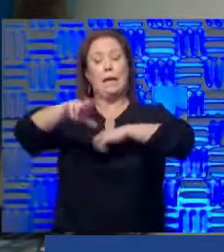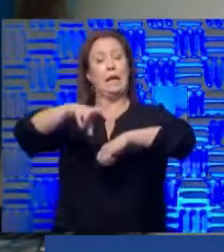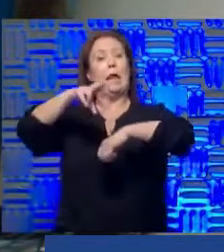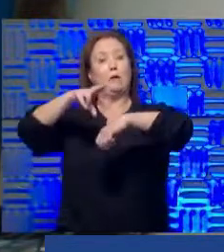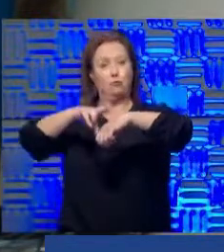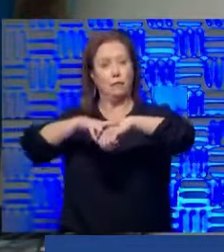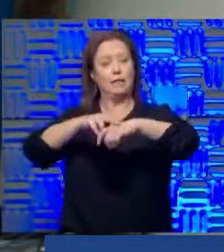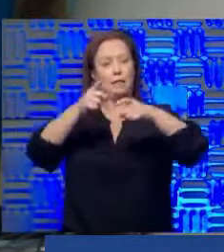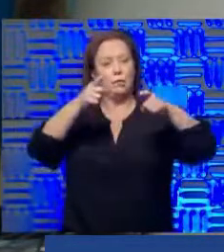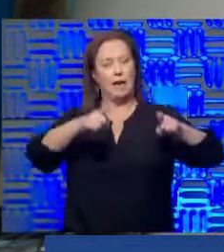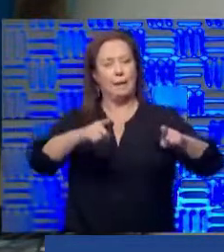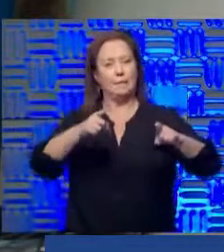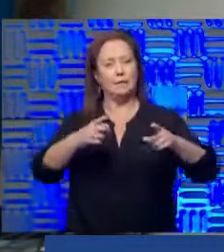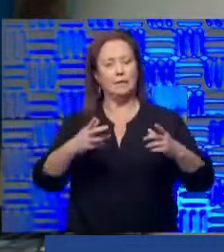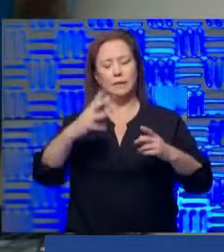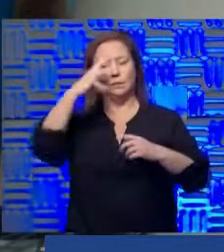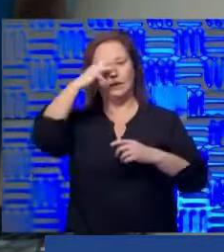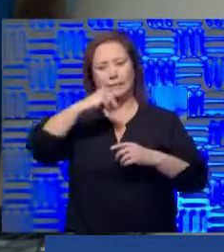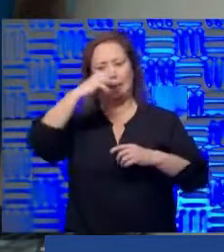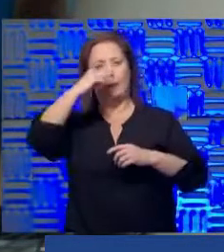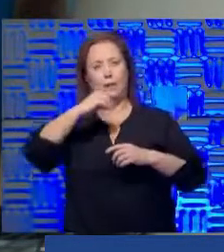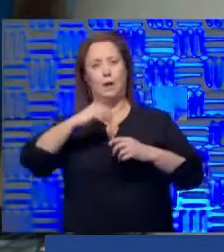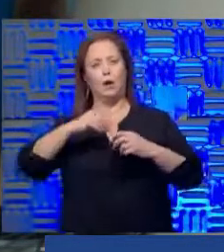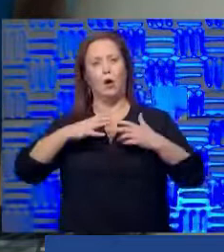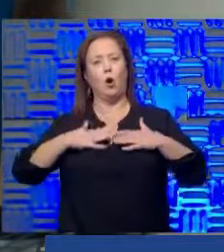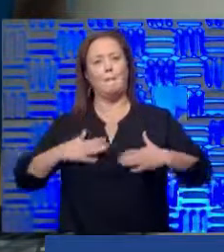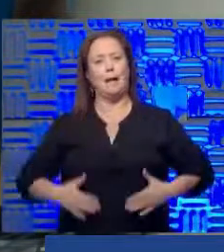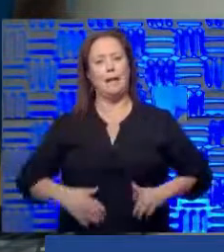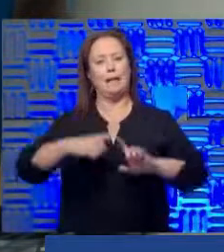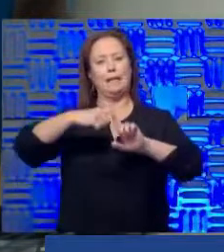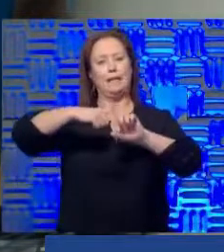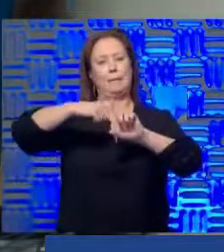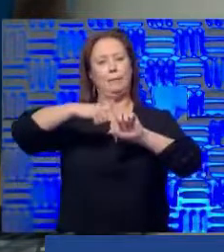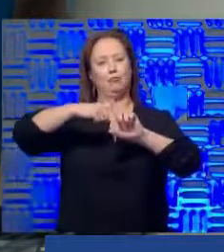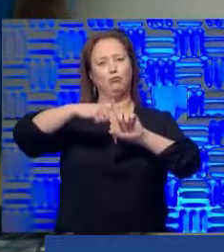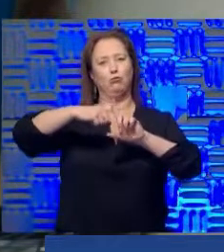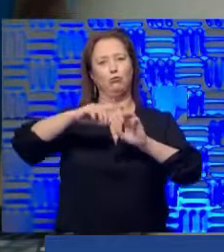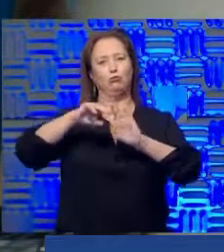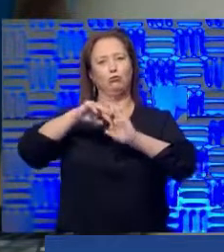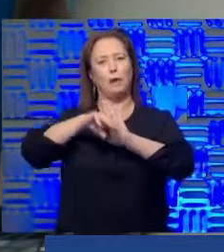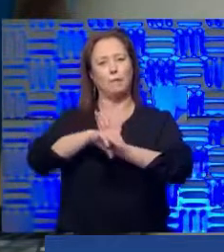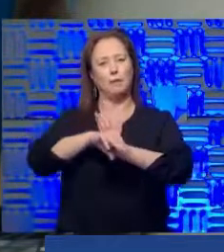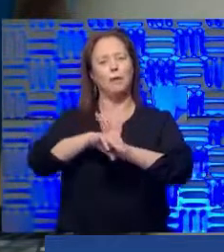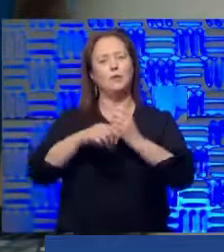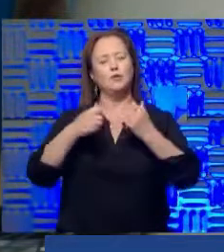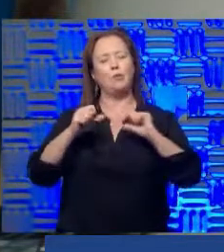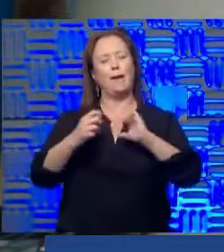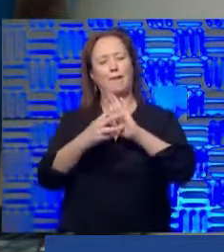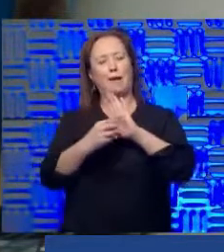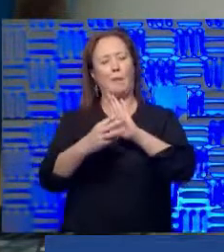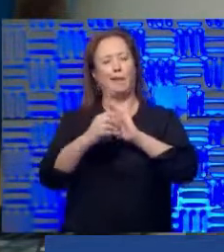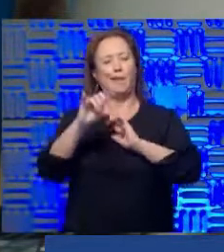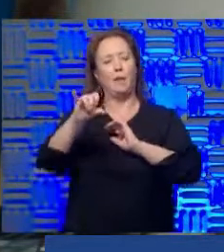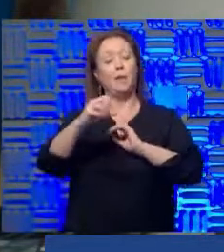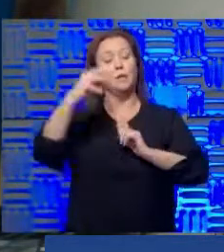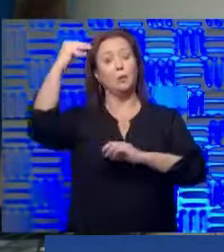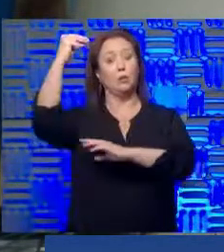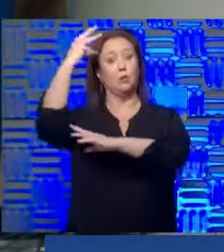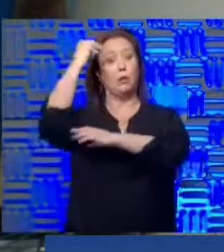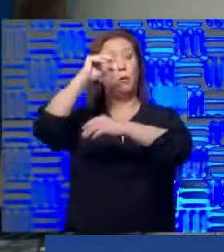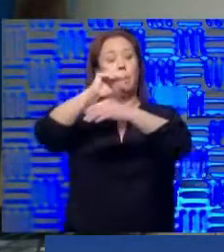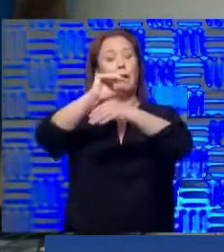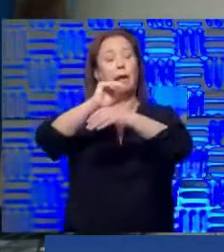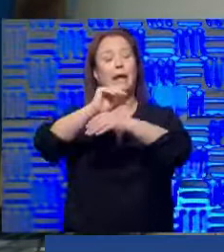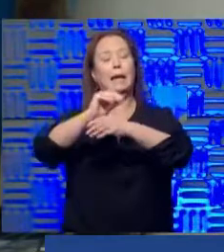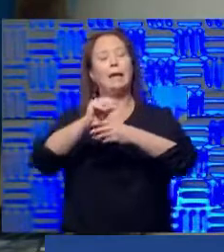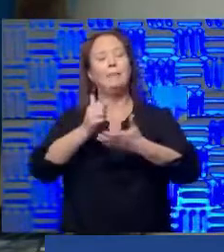when we get sleepy. So when we get sleepy, our body temperature drops. You're kind of artificially trying to imitate that. So you can shower, and that helps